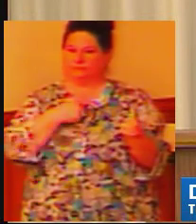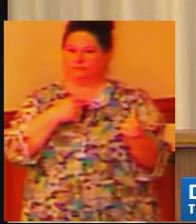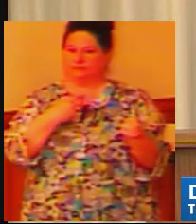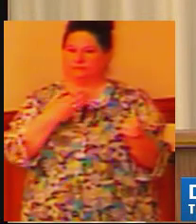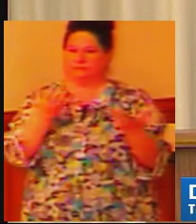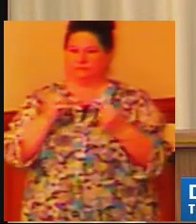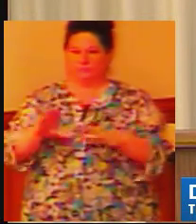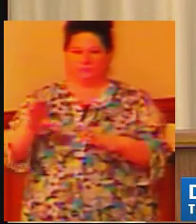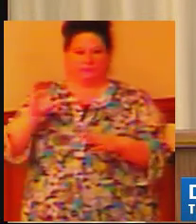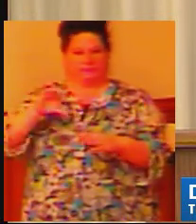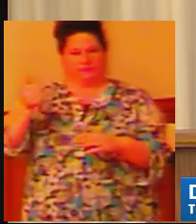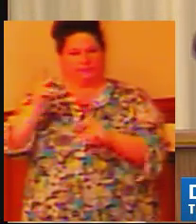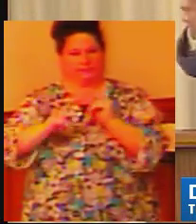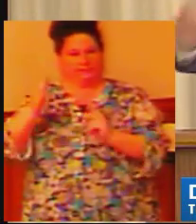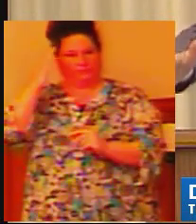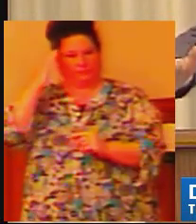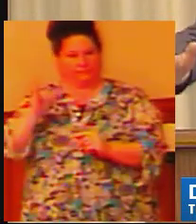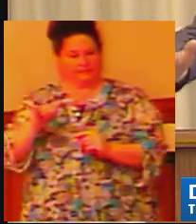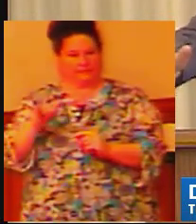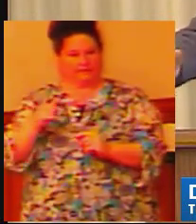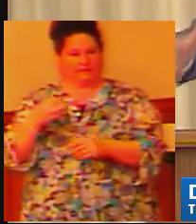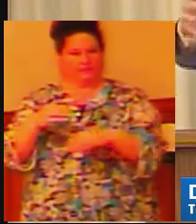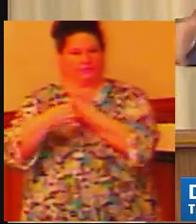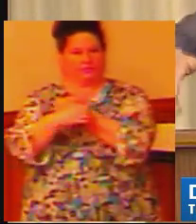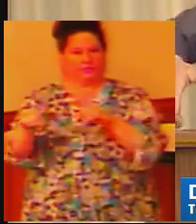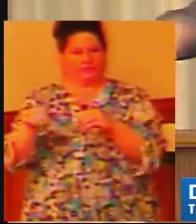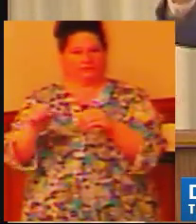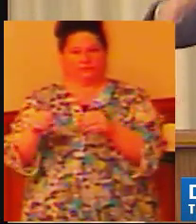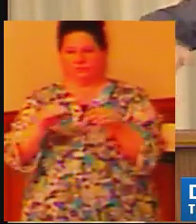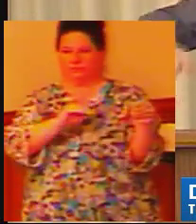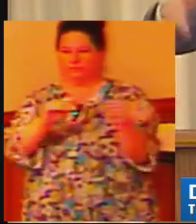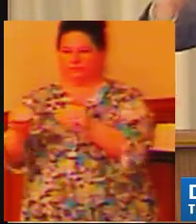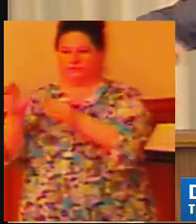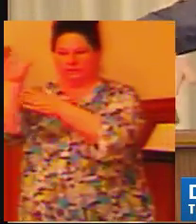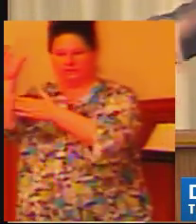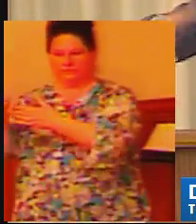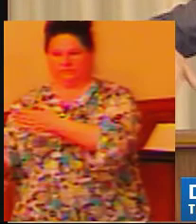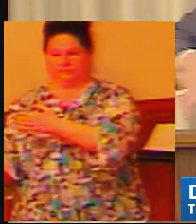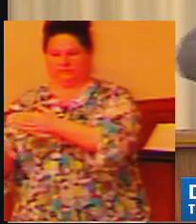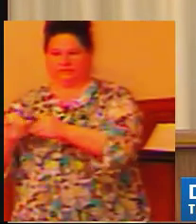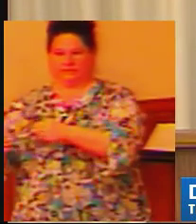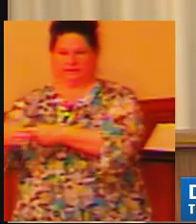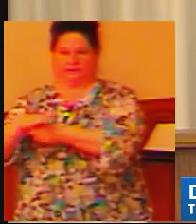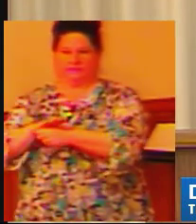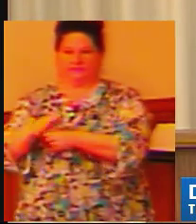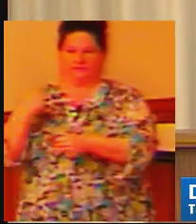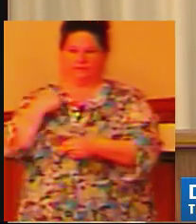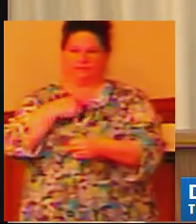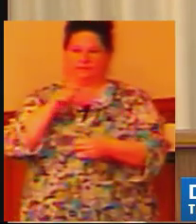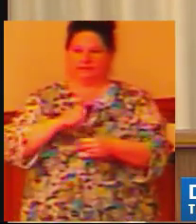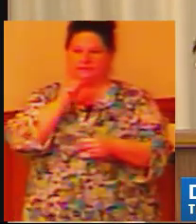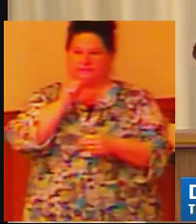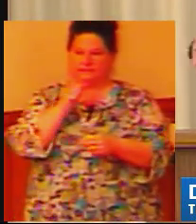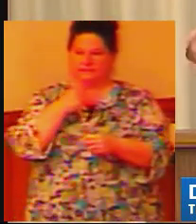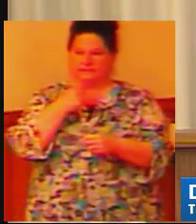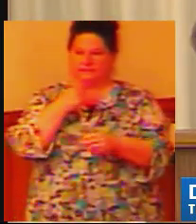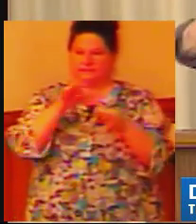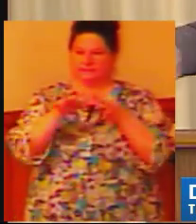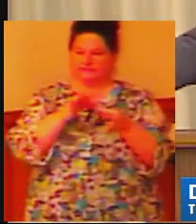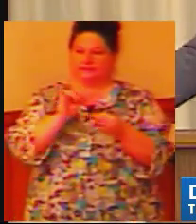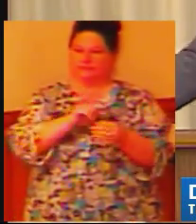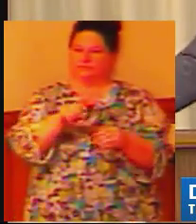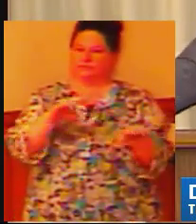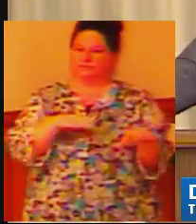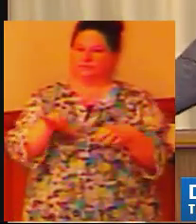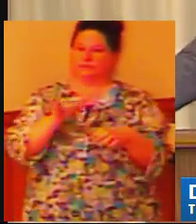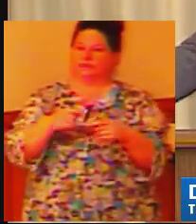people to know that at the corporate office, so you're going to put it in this column because that would cover it up so we don't have to report that. You go ahead and do that